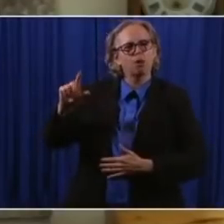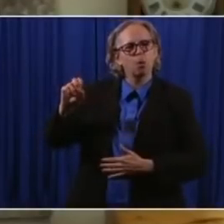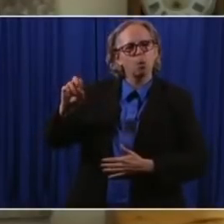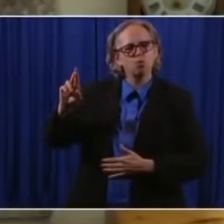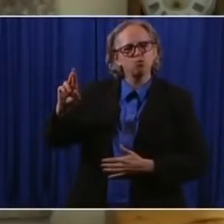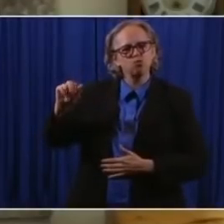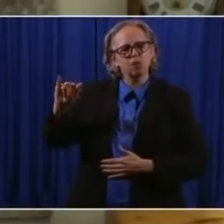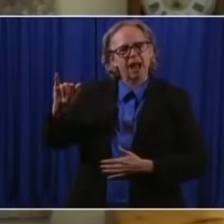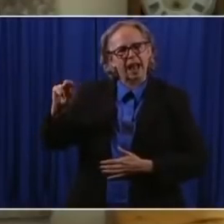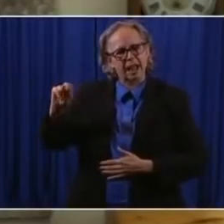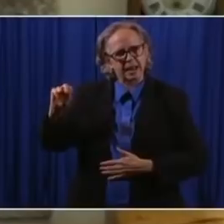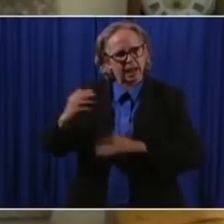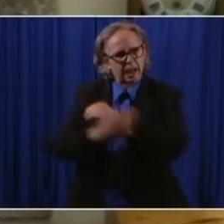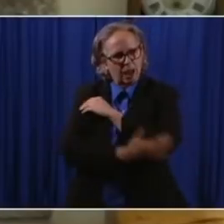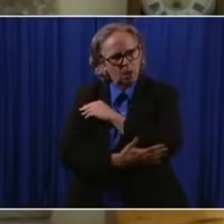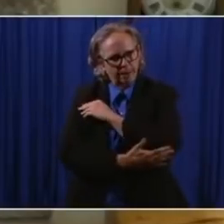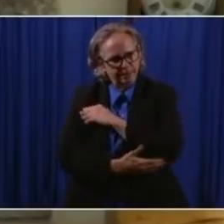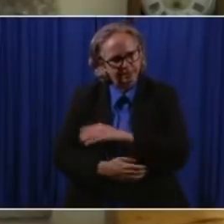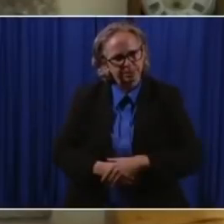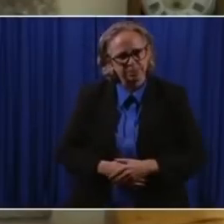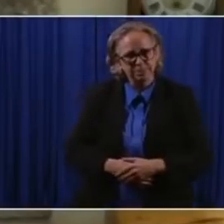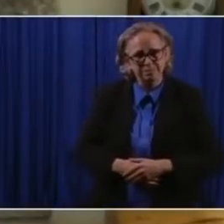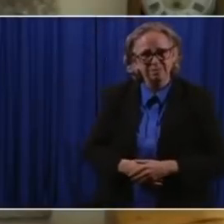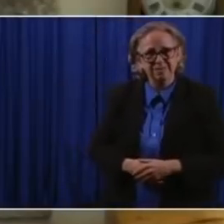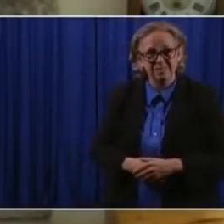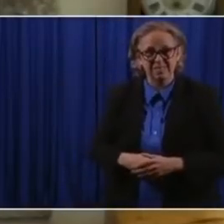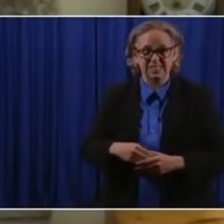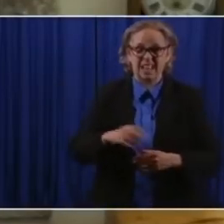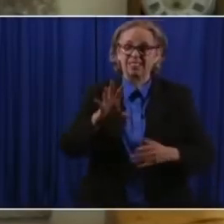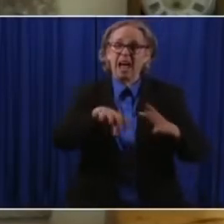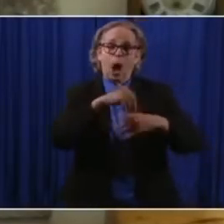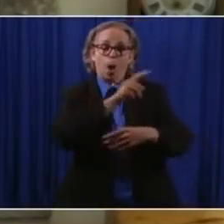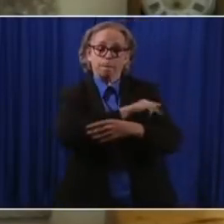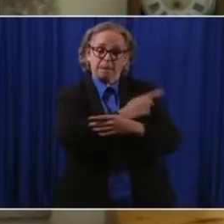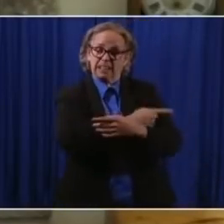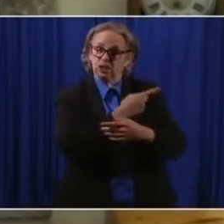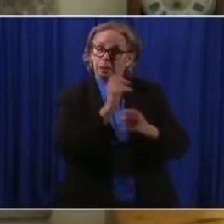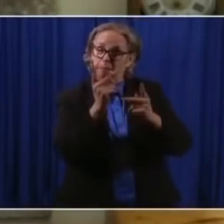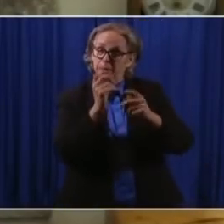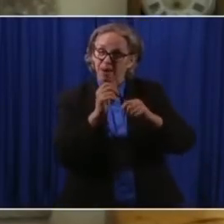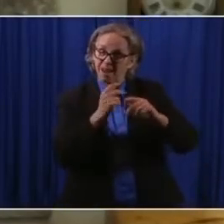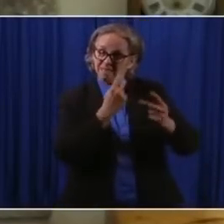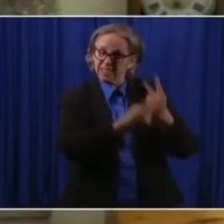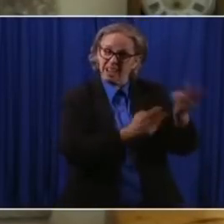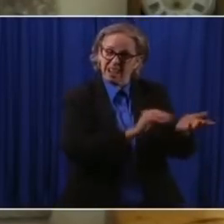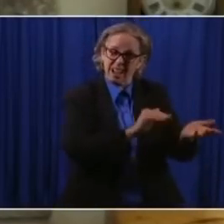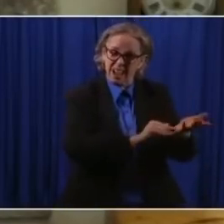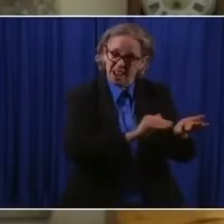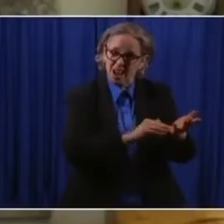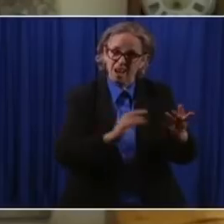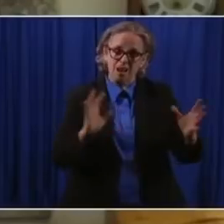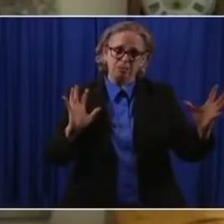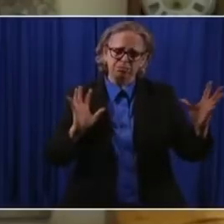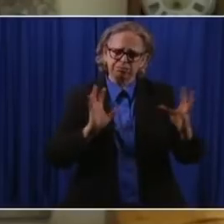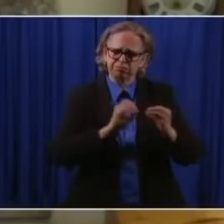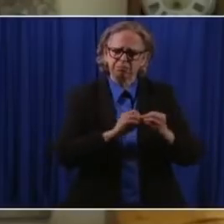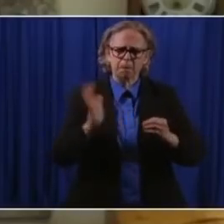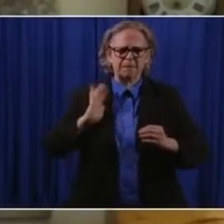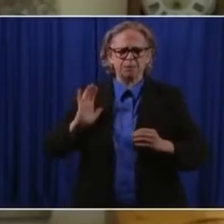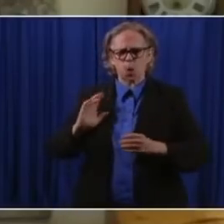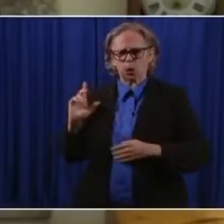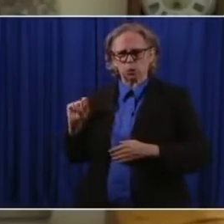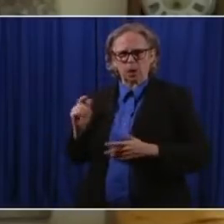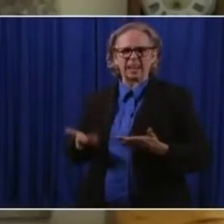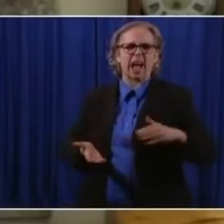outpatient visits grew from an average of 20 a day on August 7th to almost 28 within a week. Their cases per day went